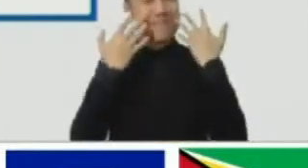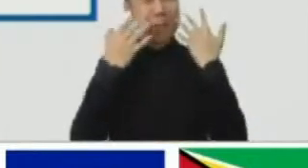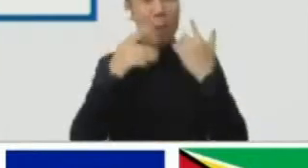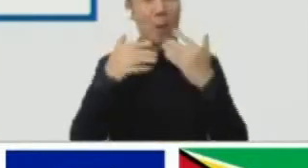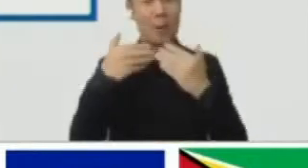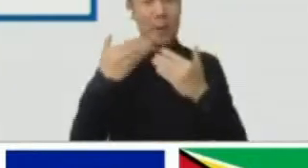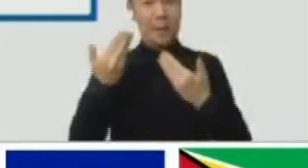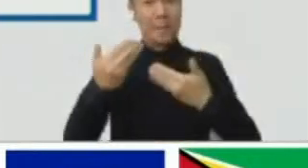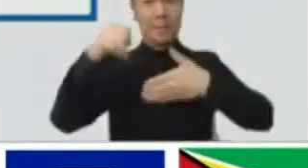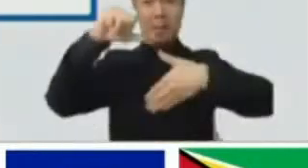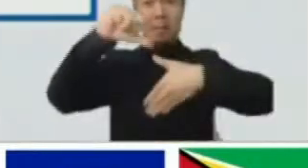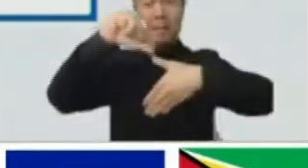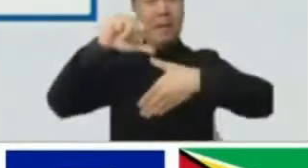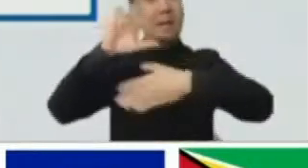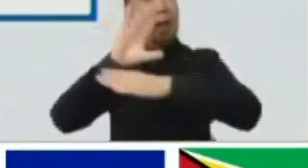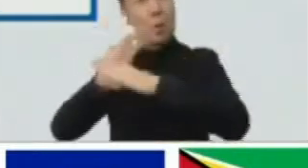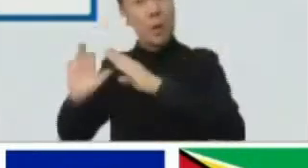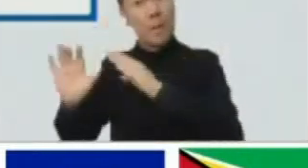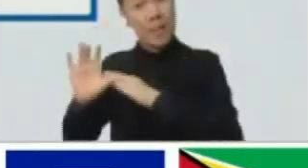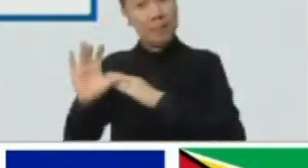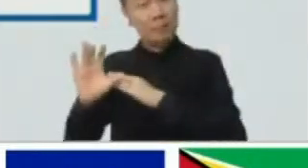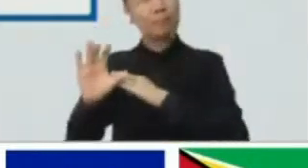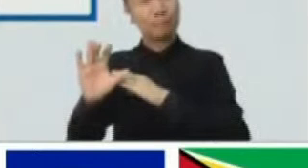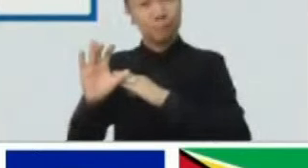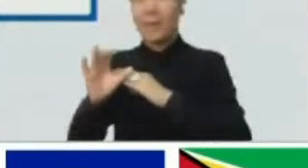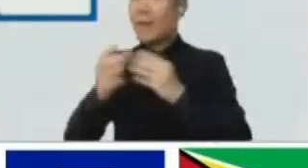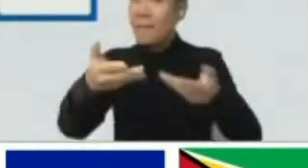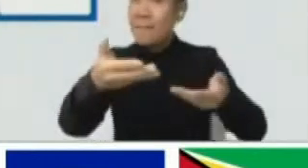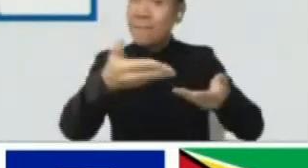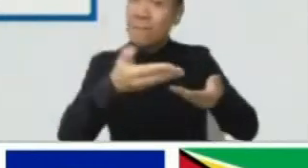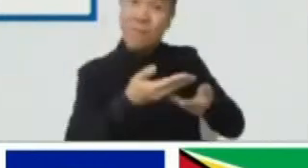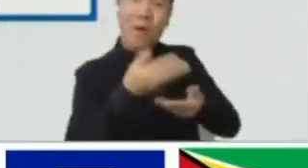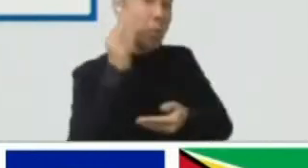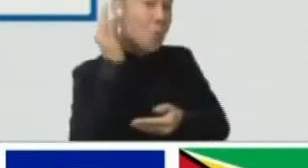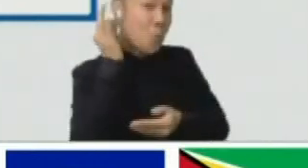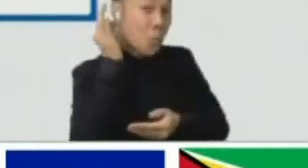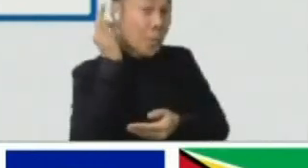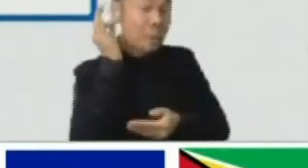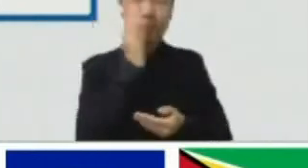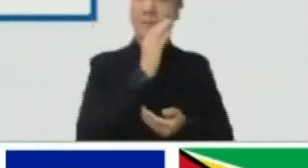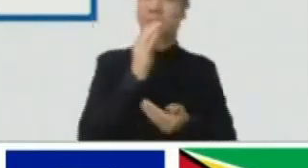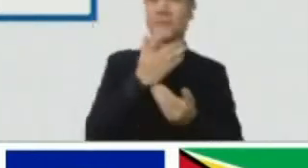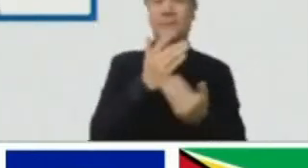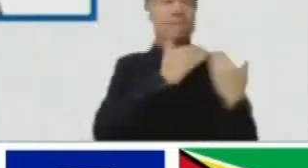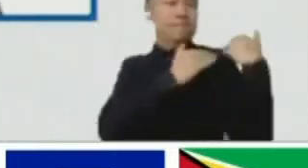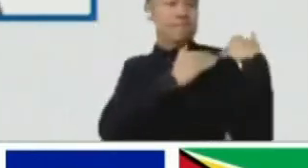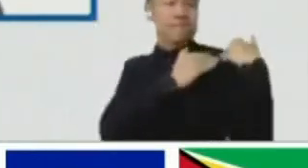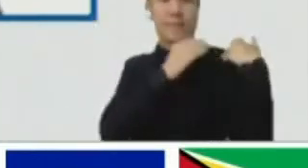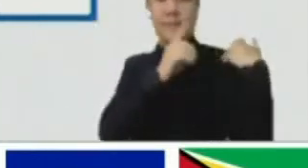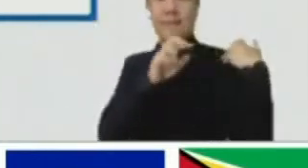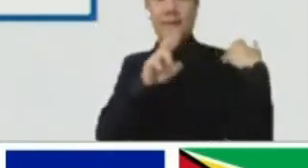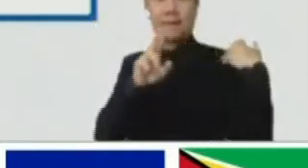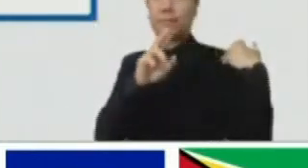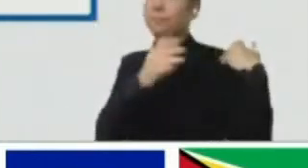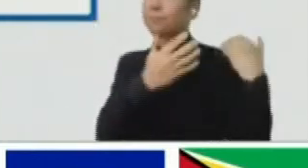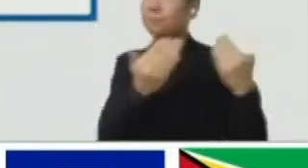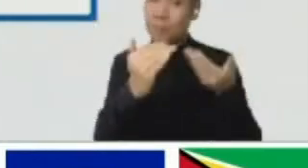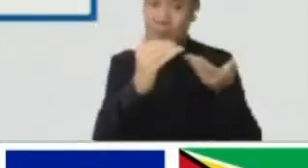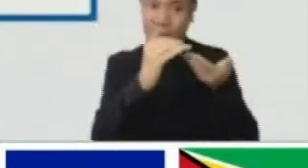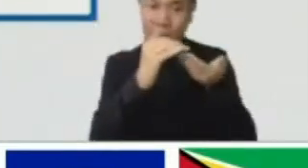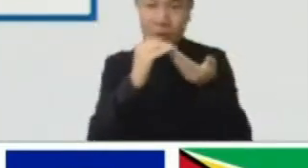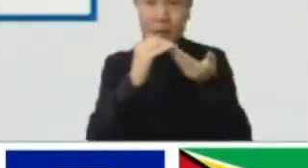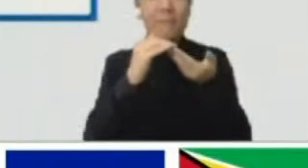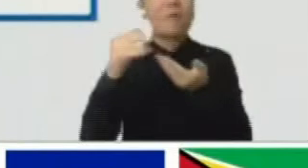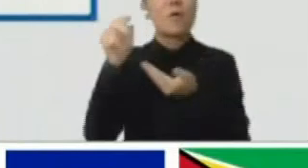and Caribbean Network of Women for Disaster Risk Reduction. While the creation of this network was supported by UN Women, the